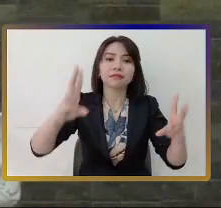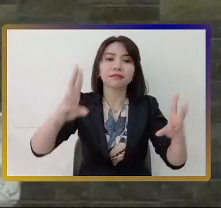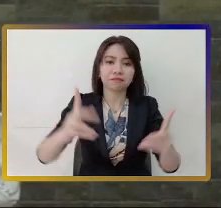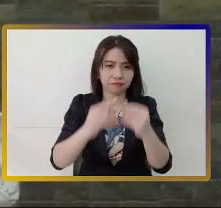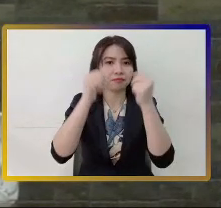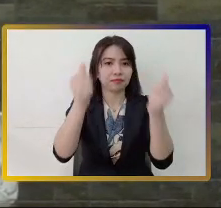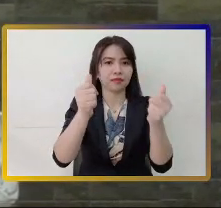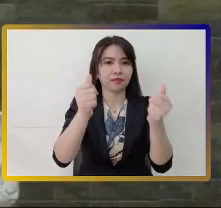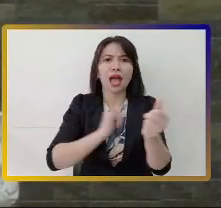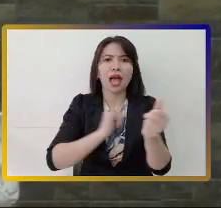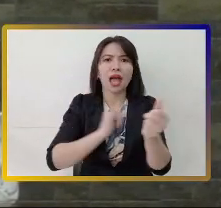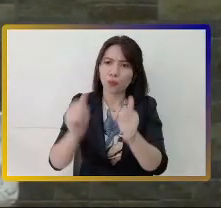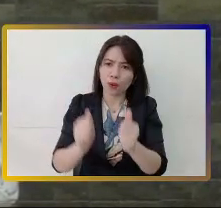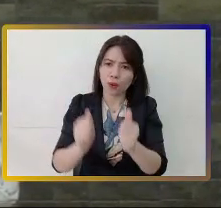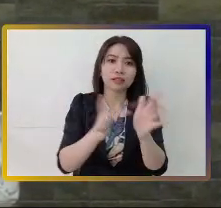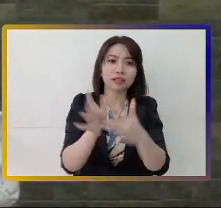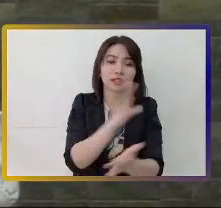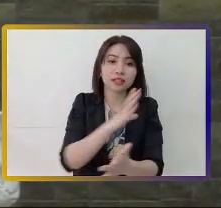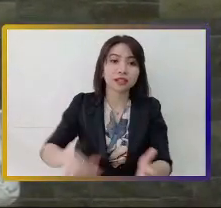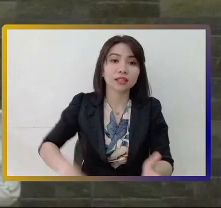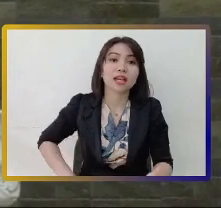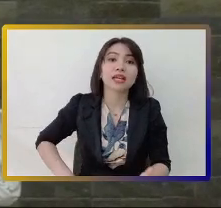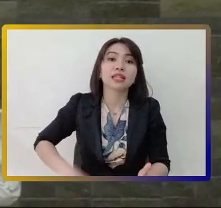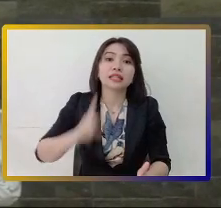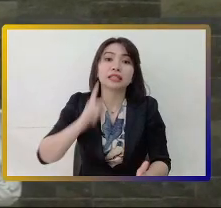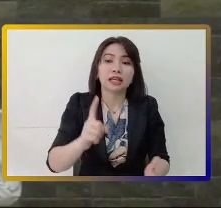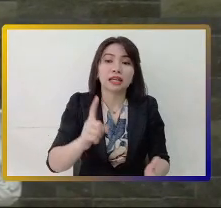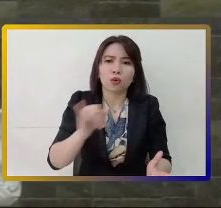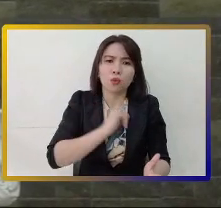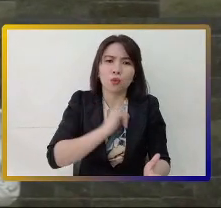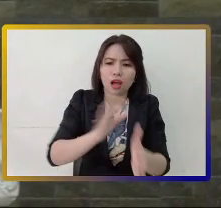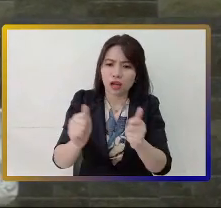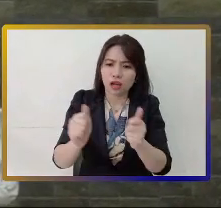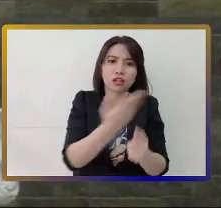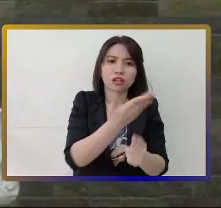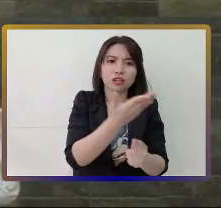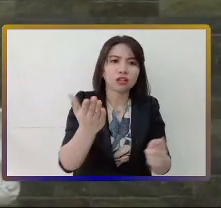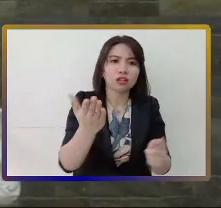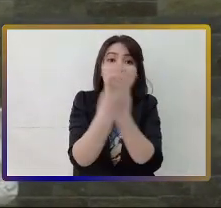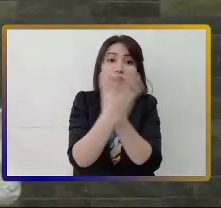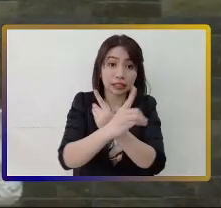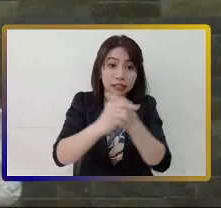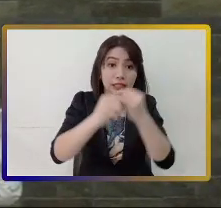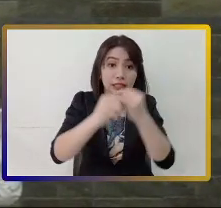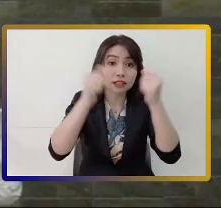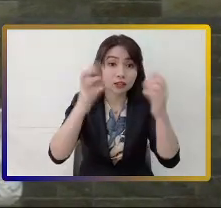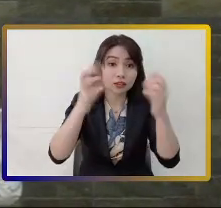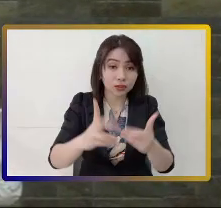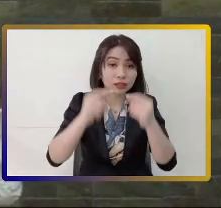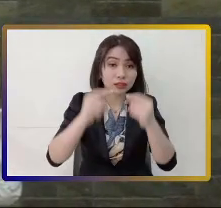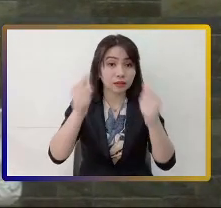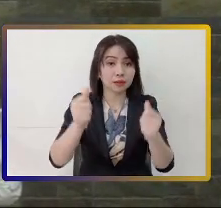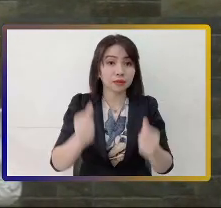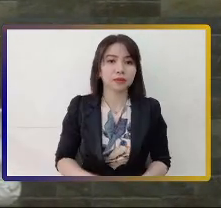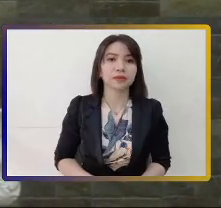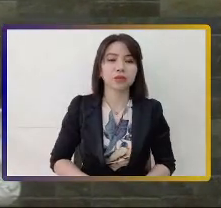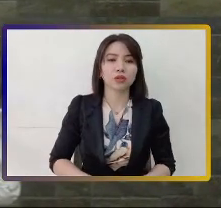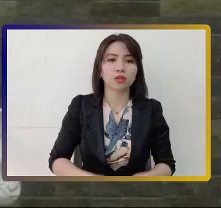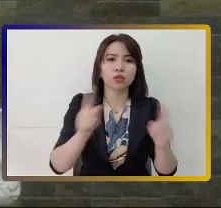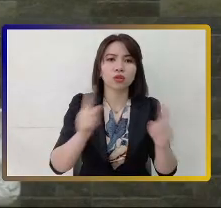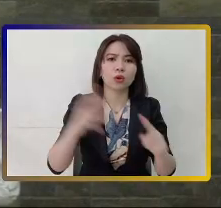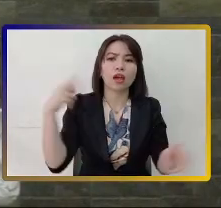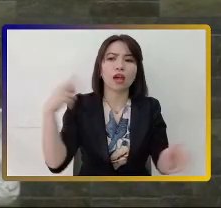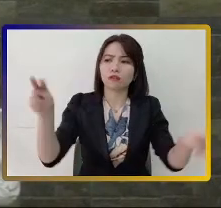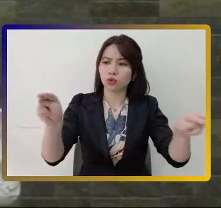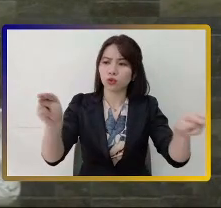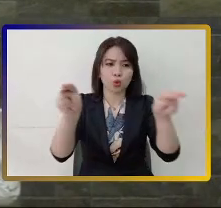Gusto ko na ikaw ay delivered at recovered pa. You're back to your state. You're back to your position. You're back